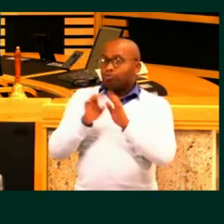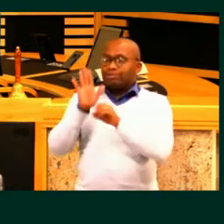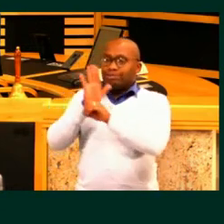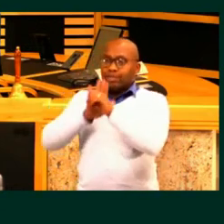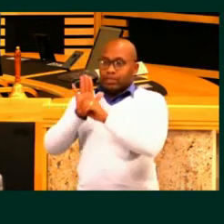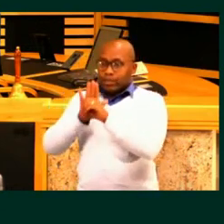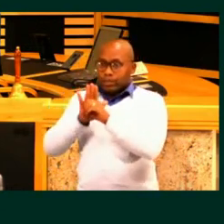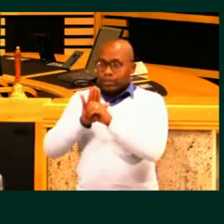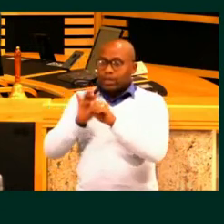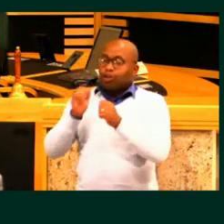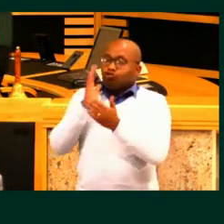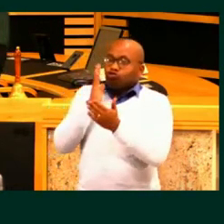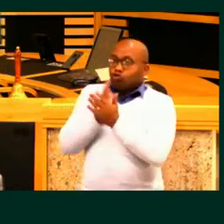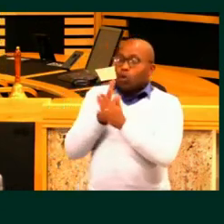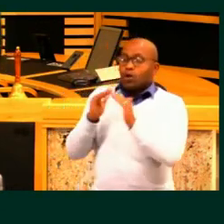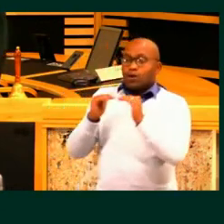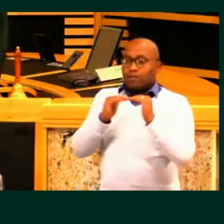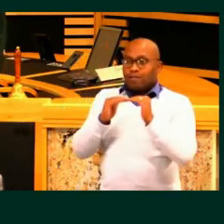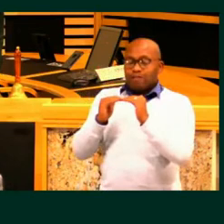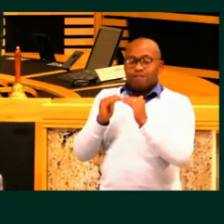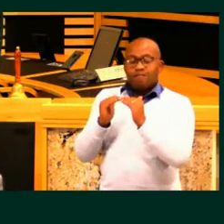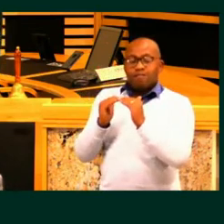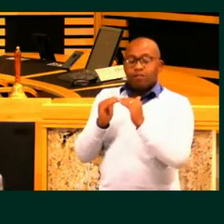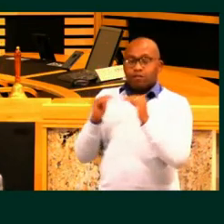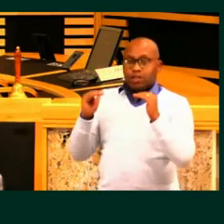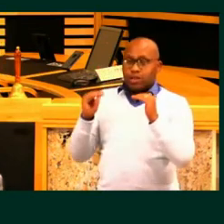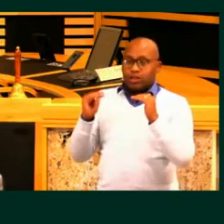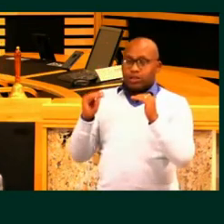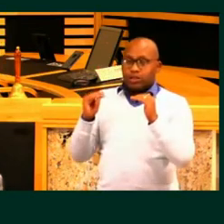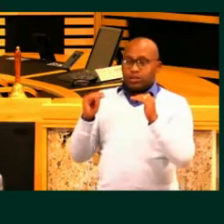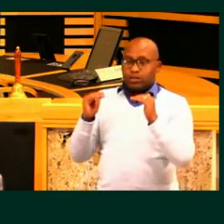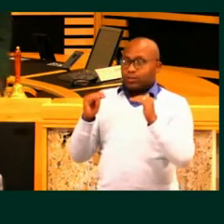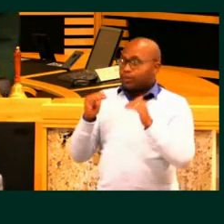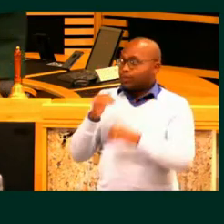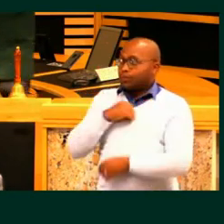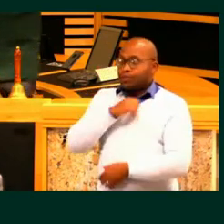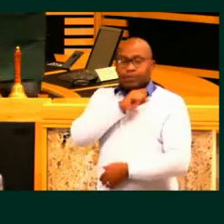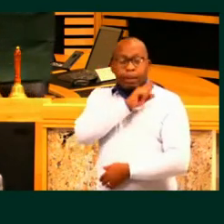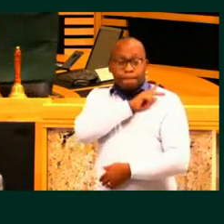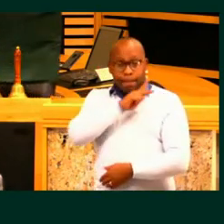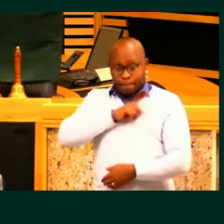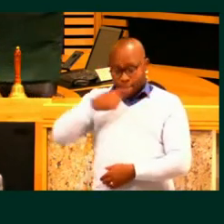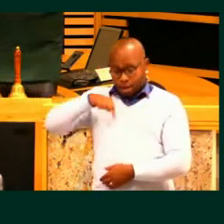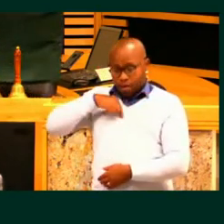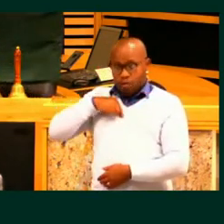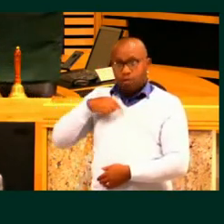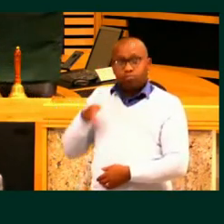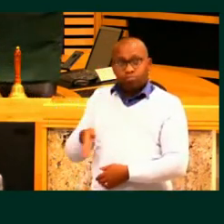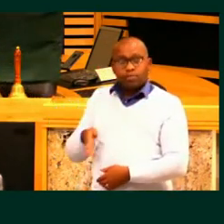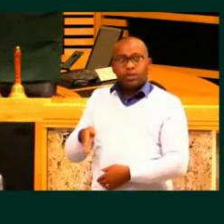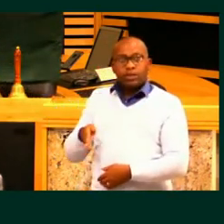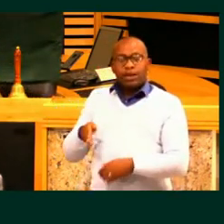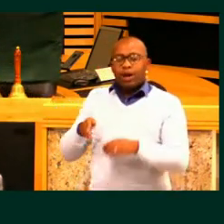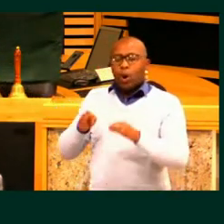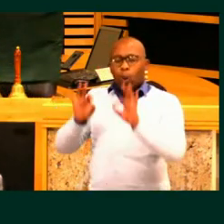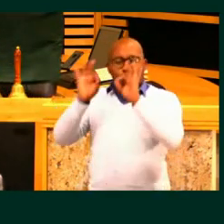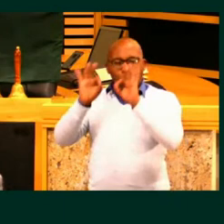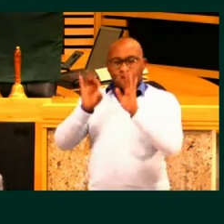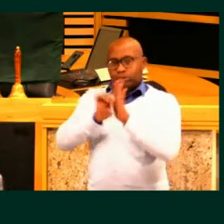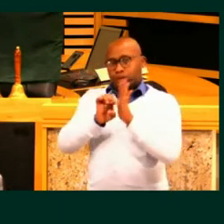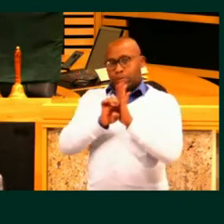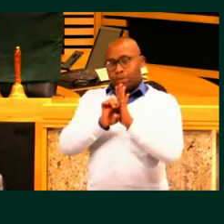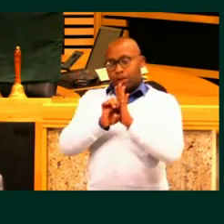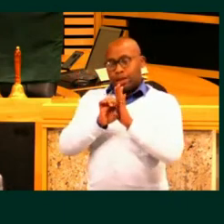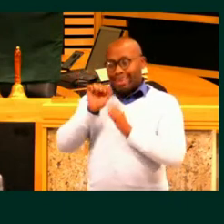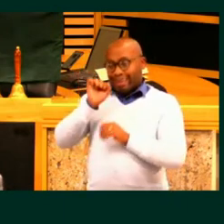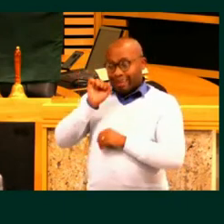fairness with regards to people disabilities our Premier example in his office man